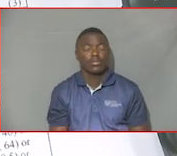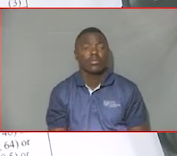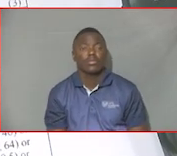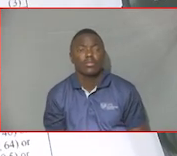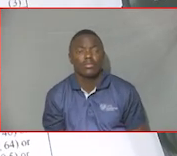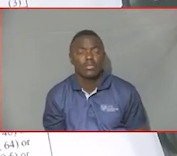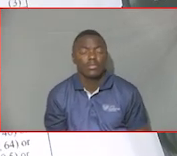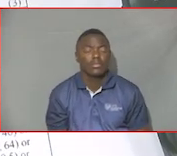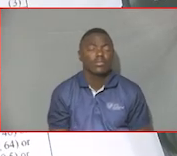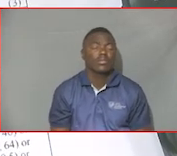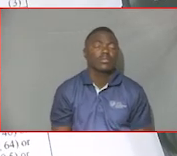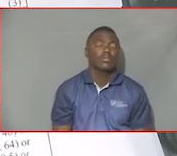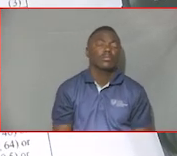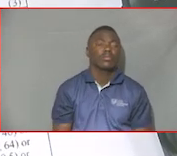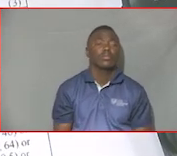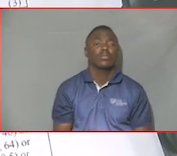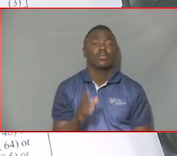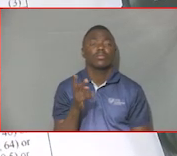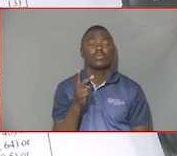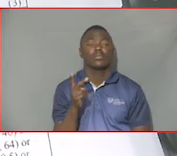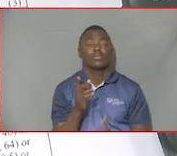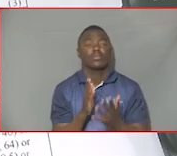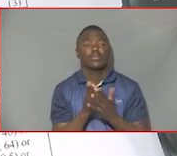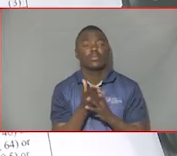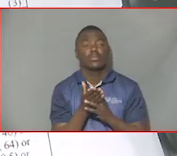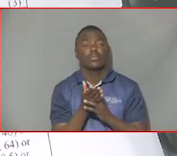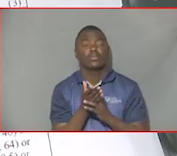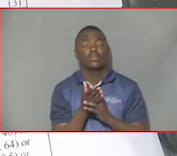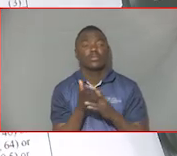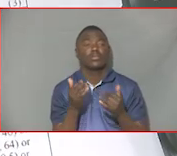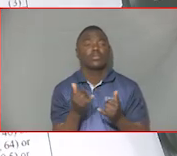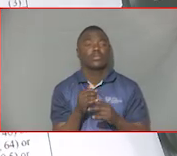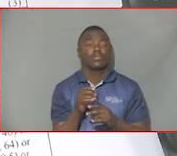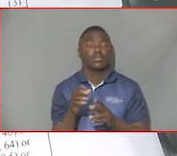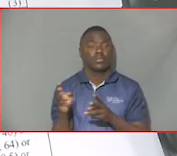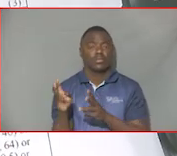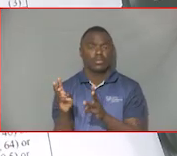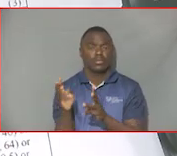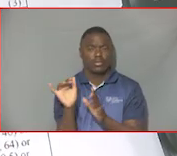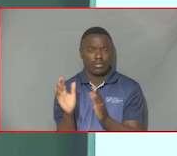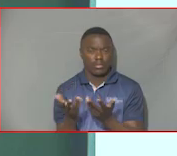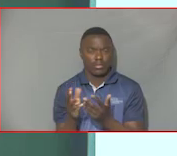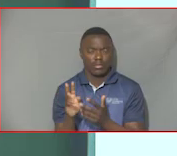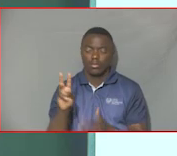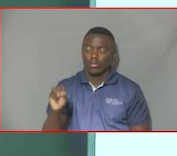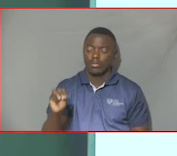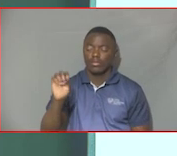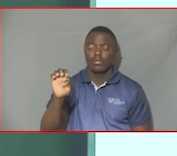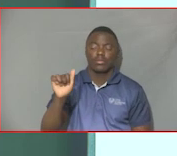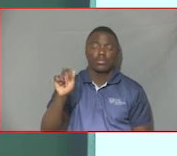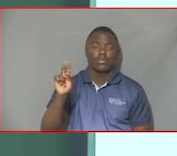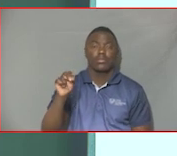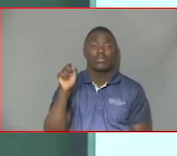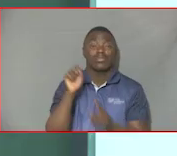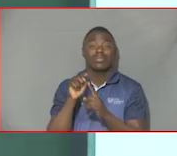is your y-intercept. Now people, I'm going to use the method of the mean point. What is the mean